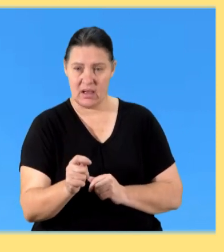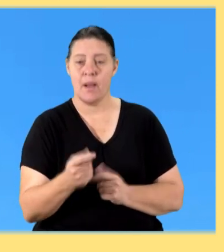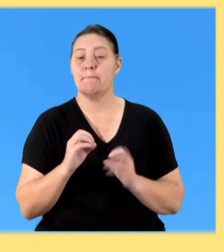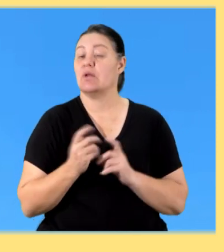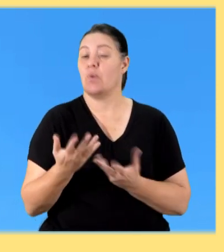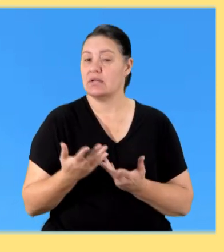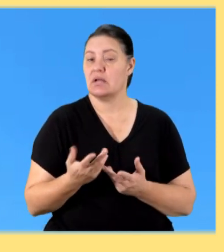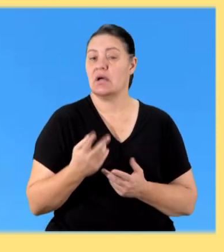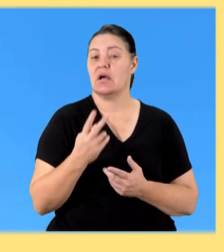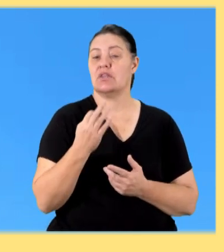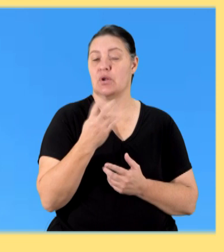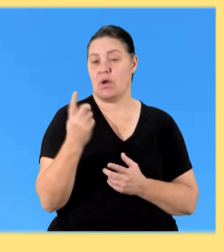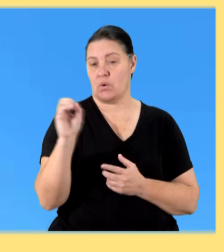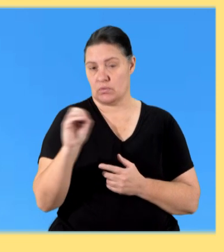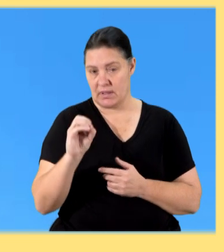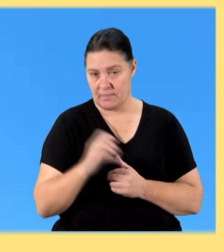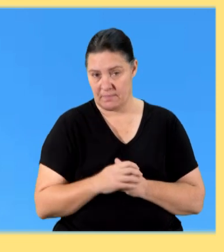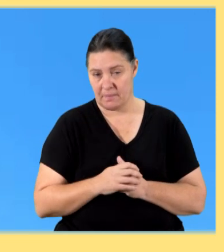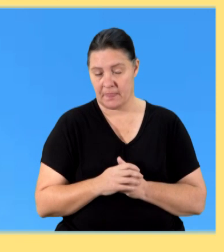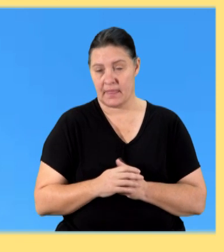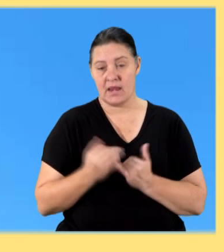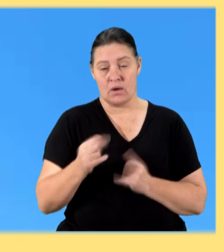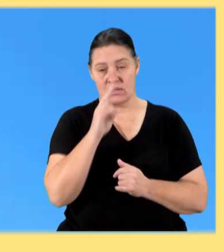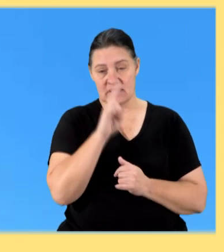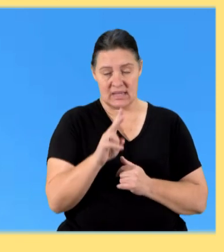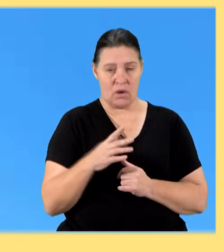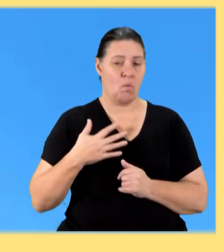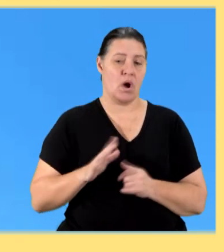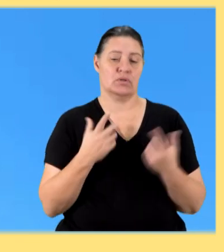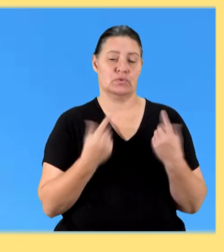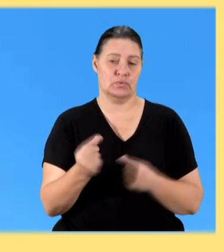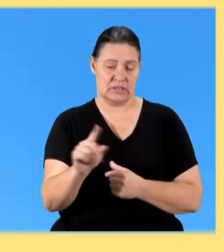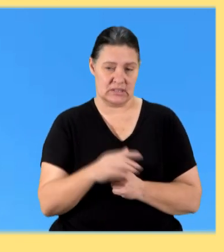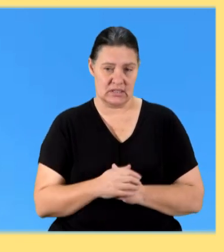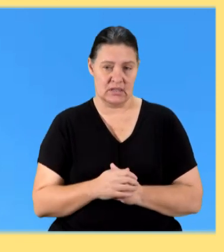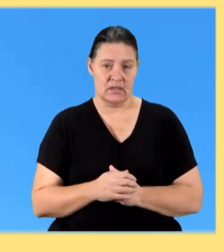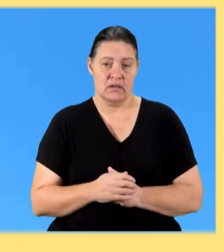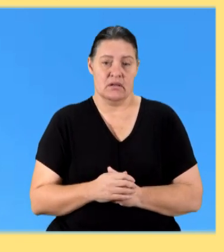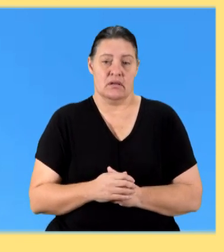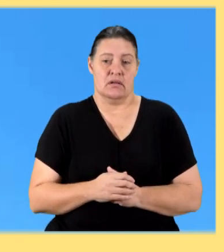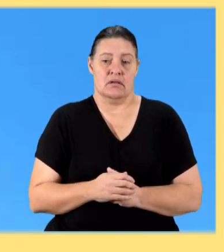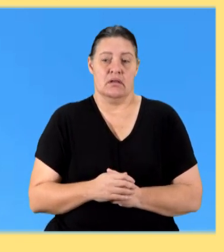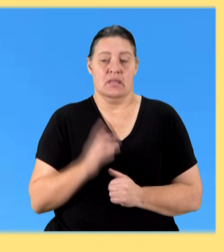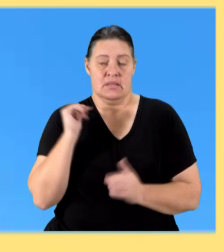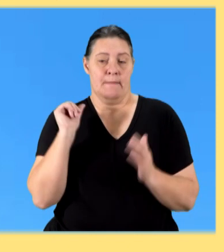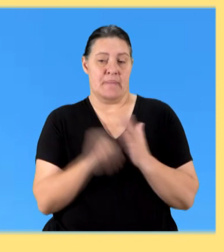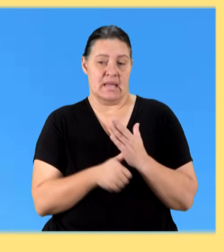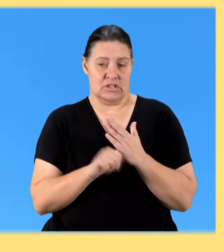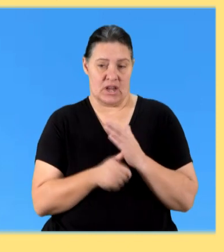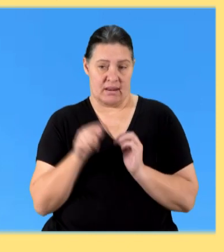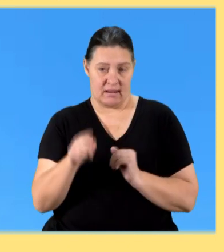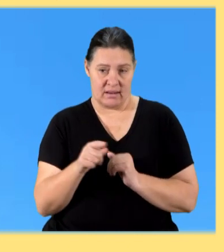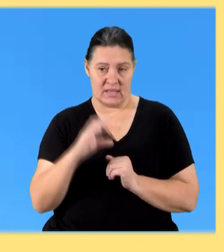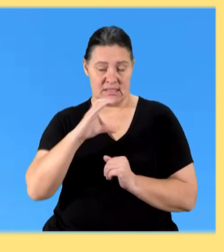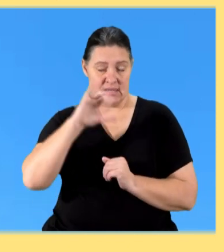on 31 October. Now, let's see what they want us to do. So this is the CF Pension Fund. So we have